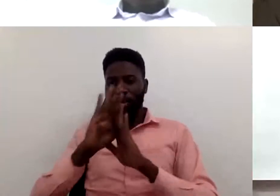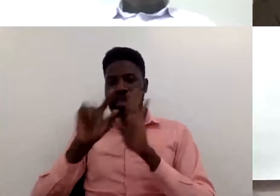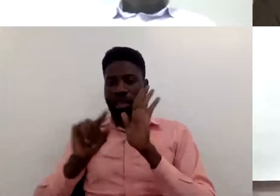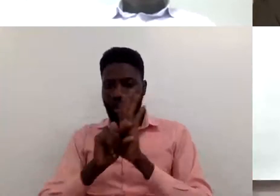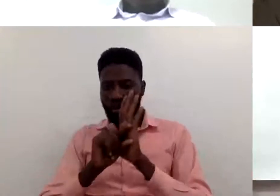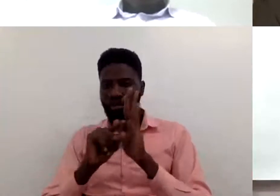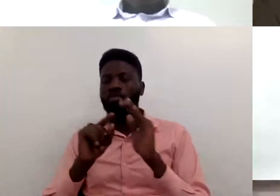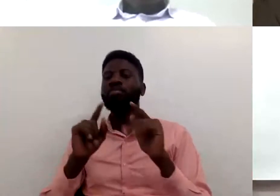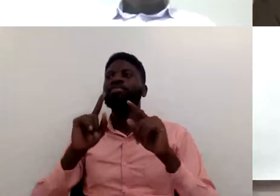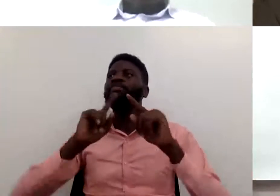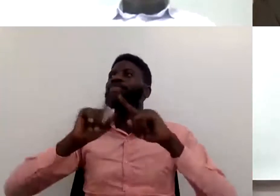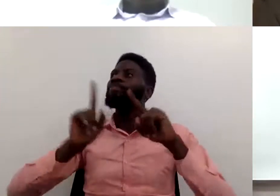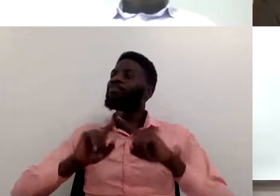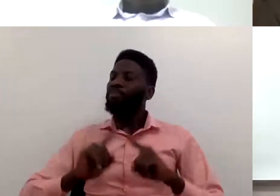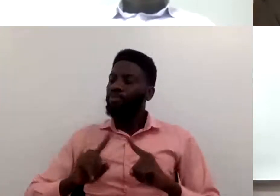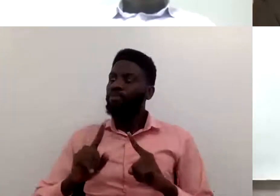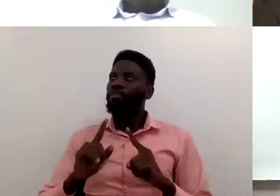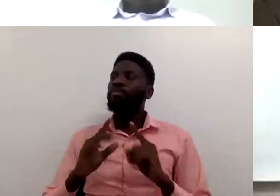different